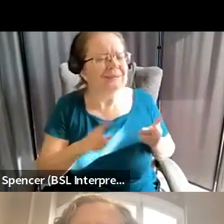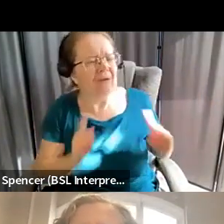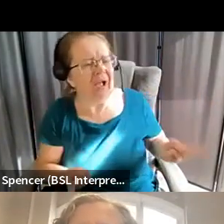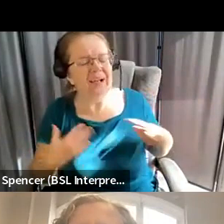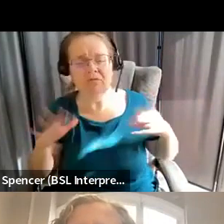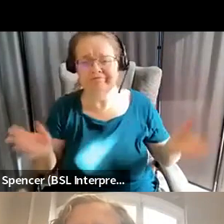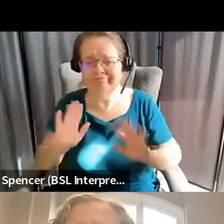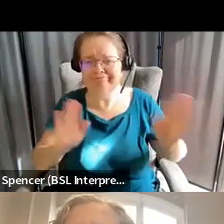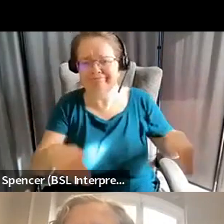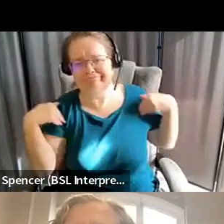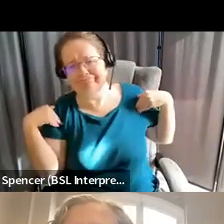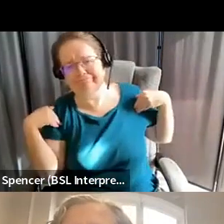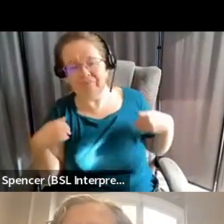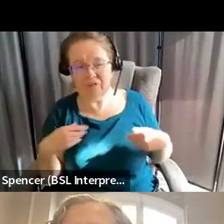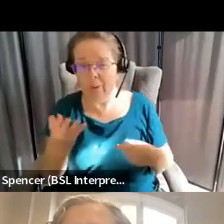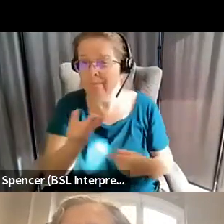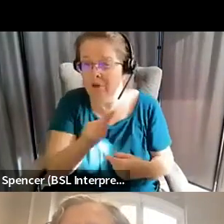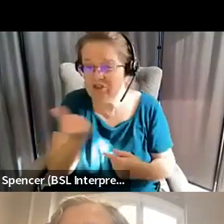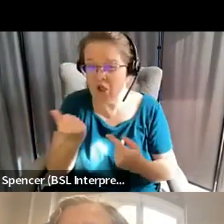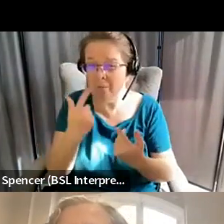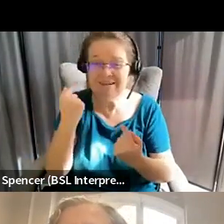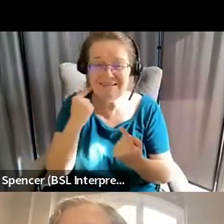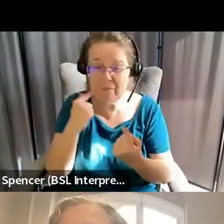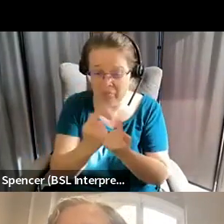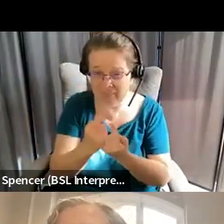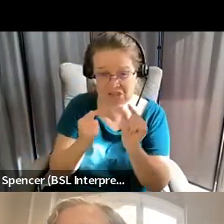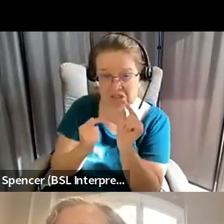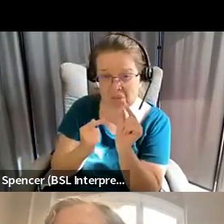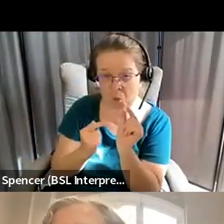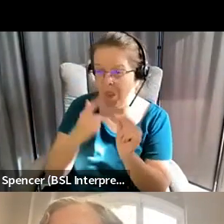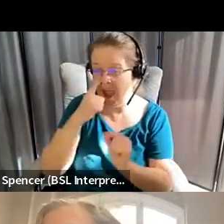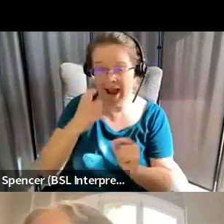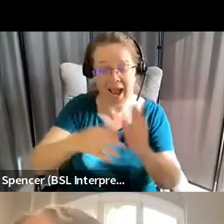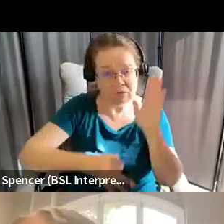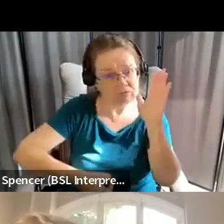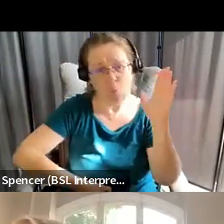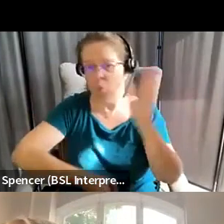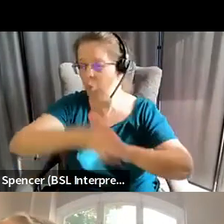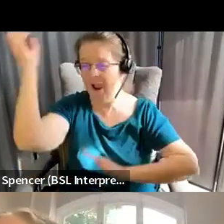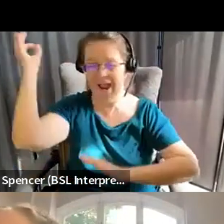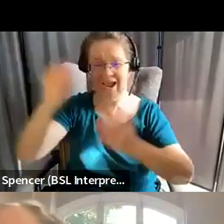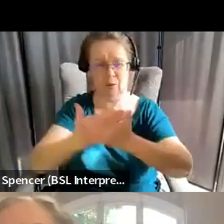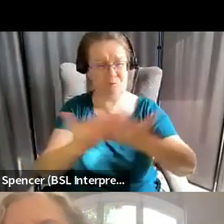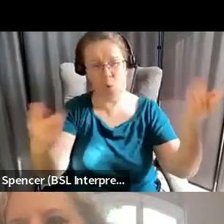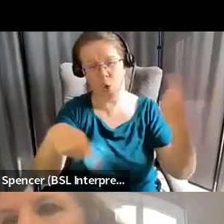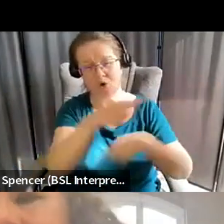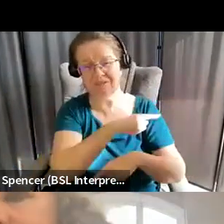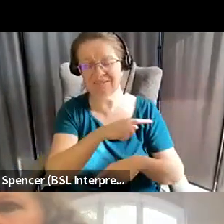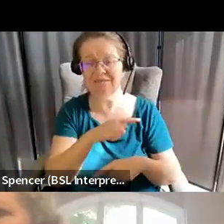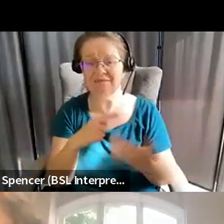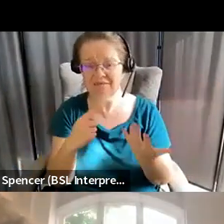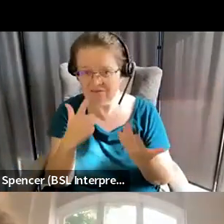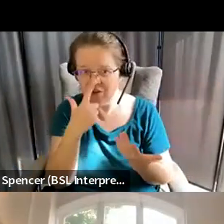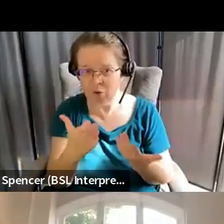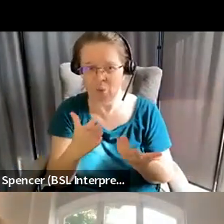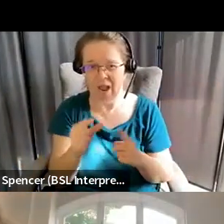actually, there are simple, quick things that people can do that actually would massively improve the experience for a lot of people on their website, that gets them some of